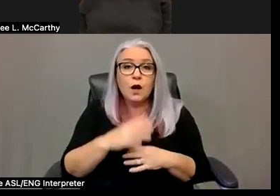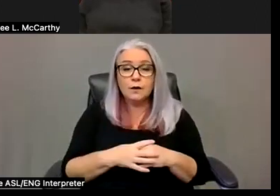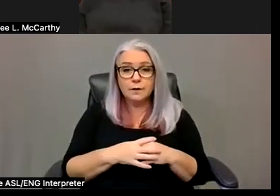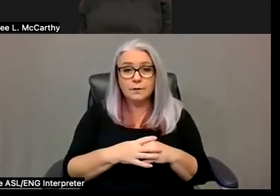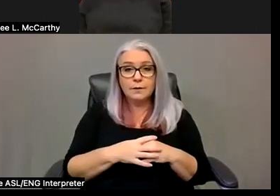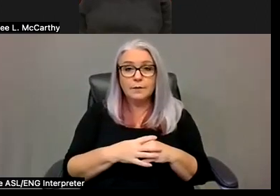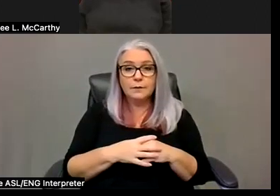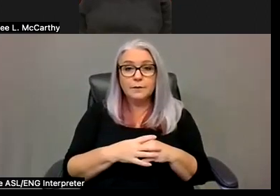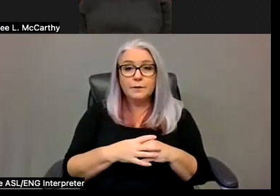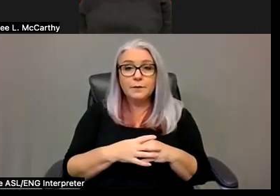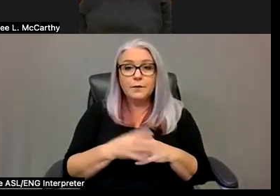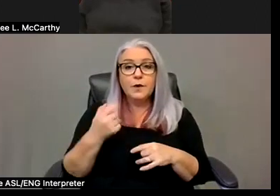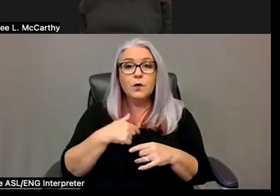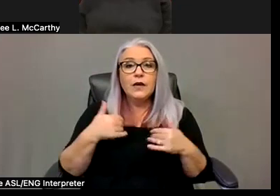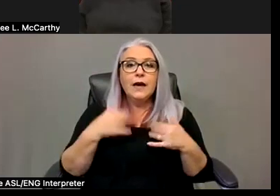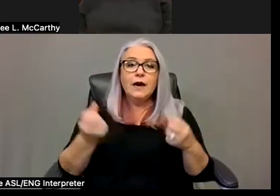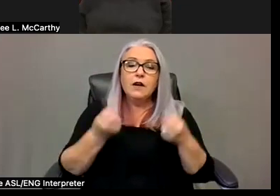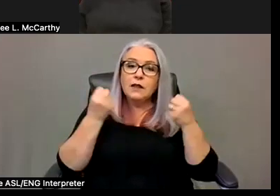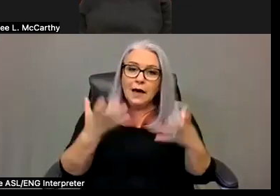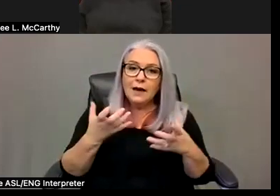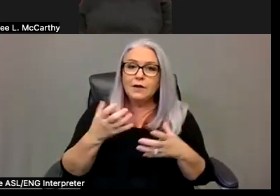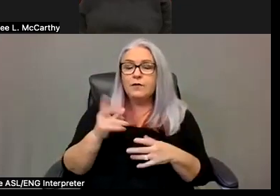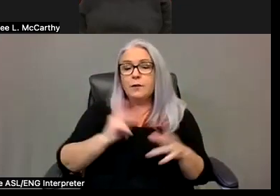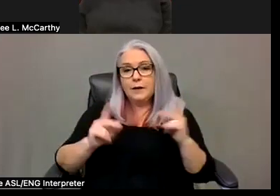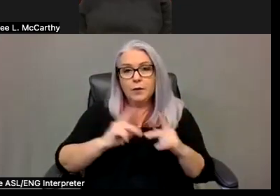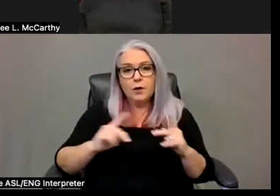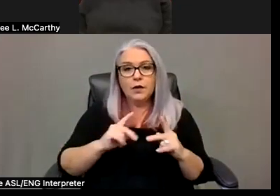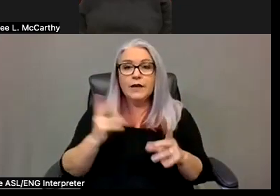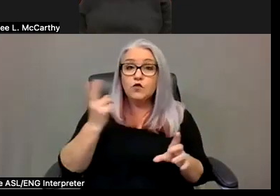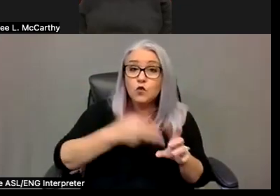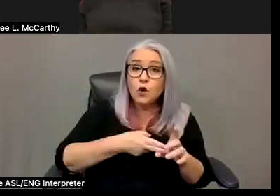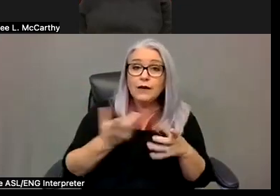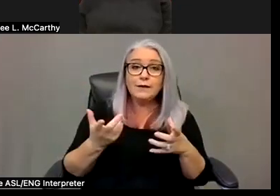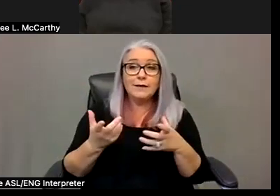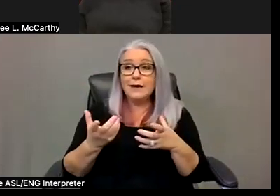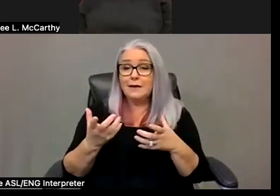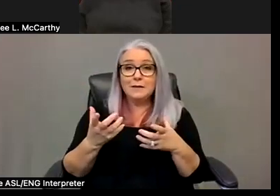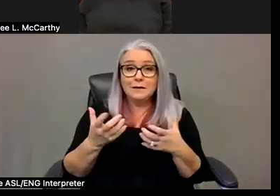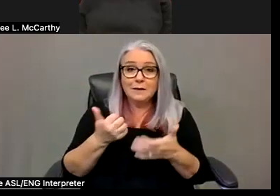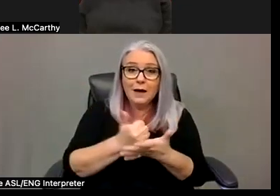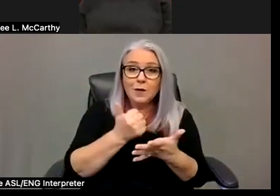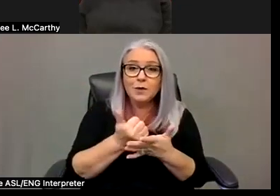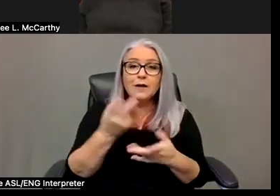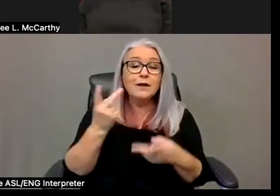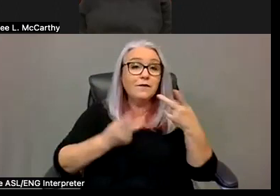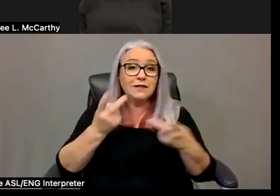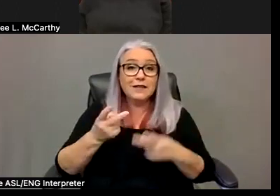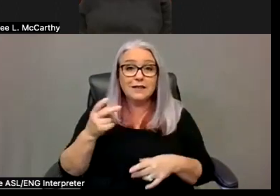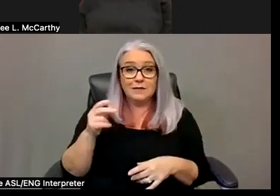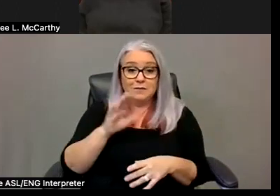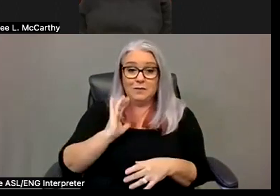huge amount of citizen committees that people could always join and are welcome to do so. Just visit our portal for volunteerism.